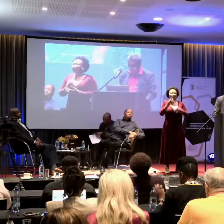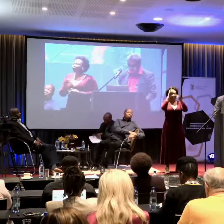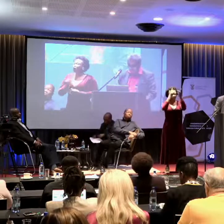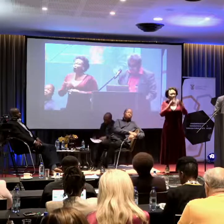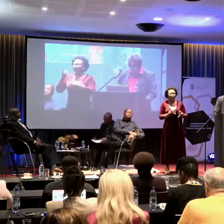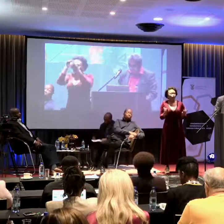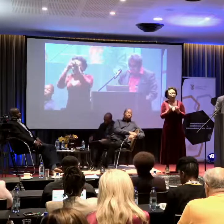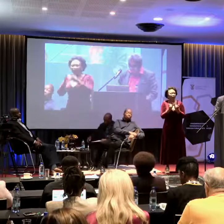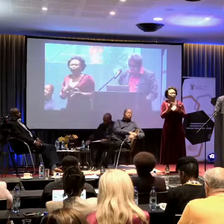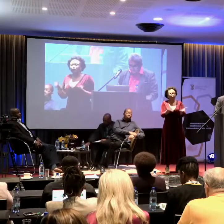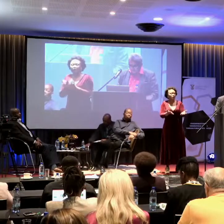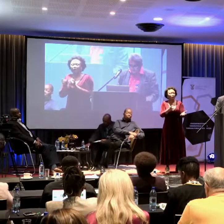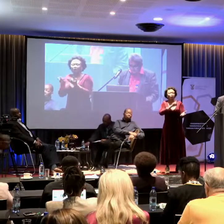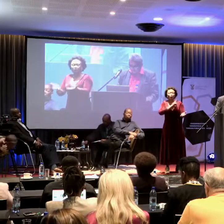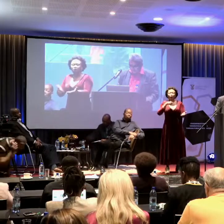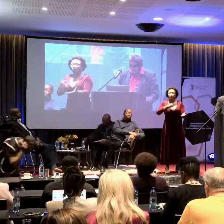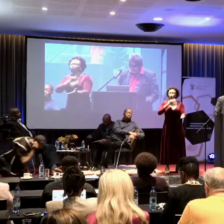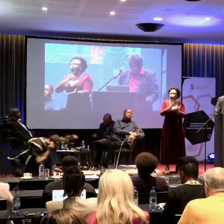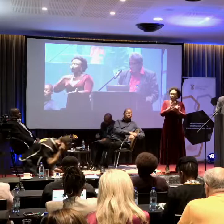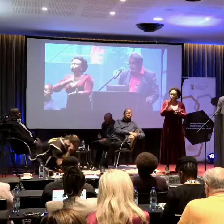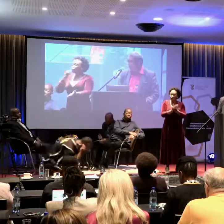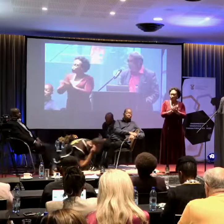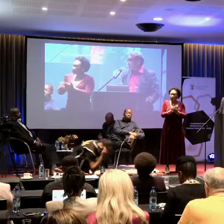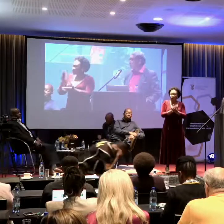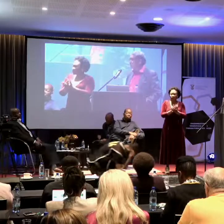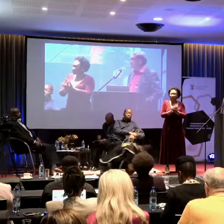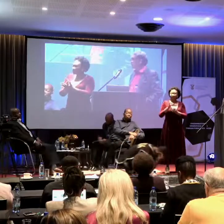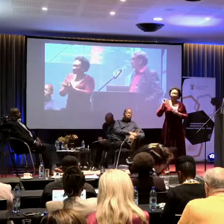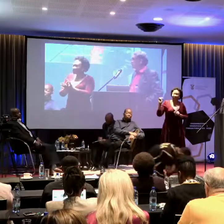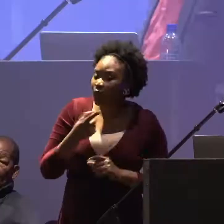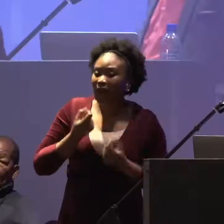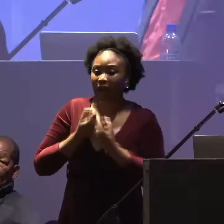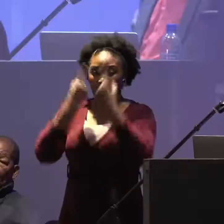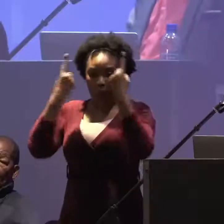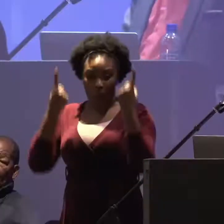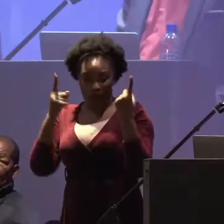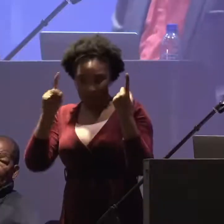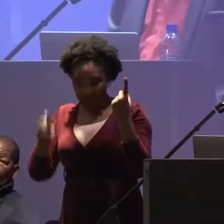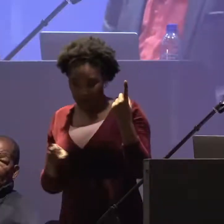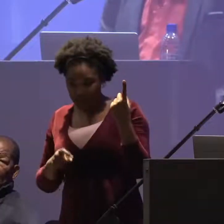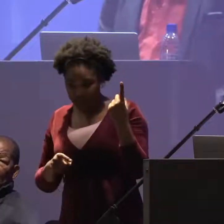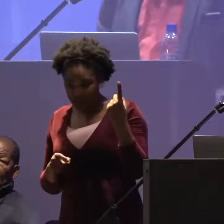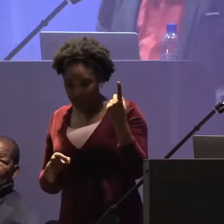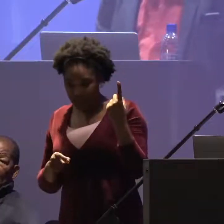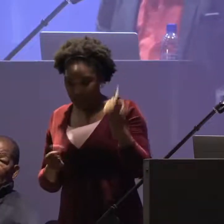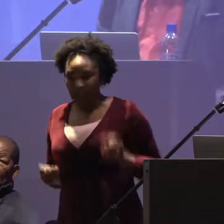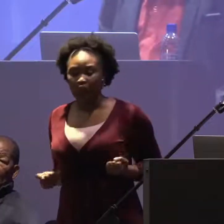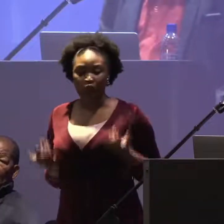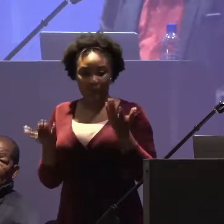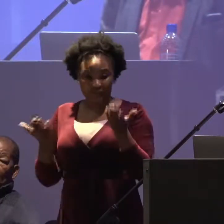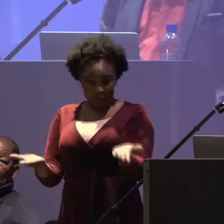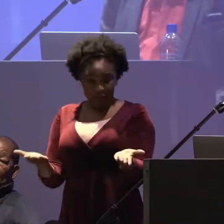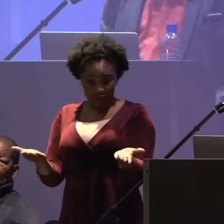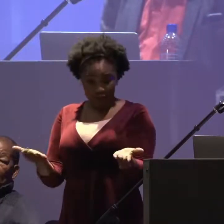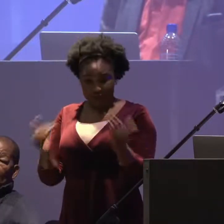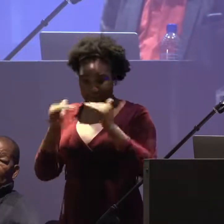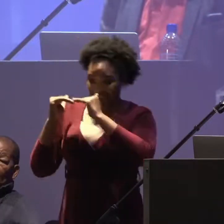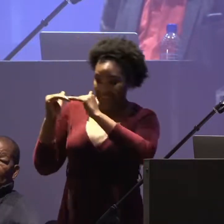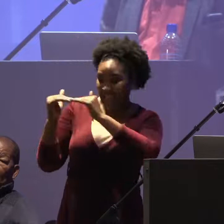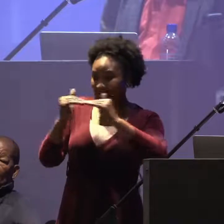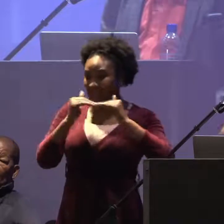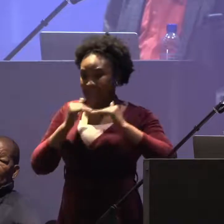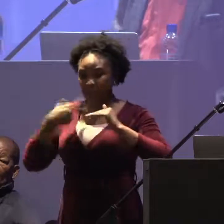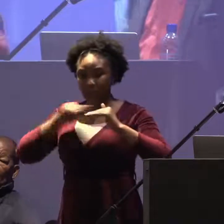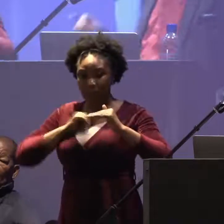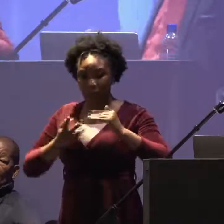to make sure that everyone will be fully aware in terms of the service standards that we would like to see,